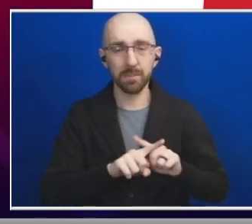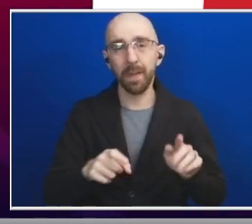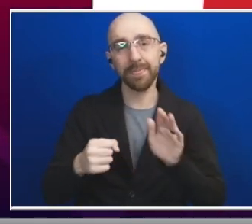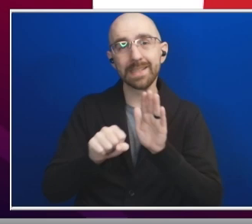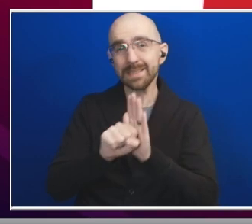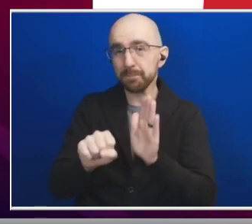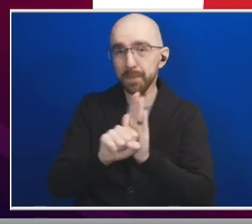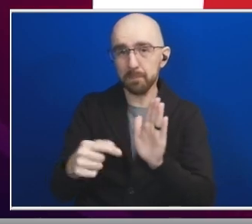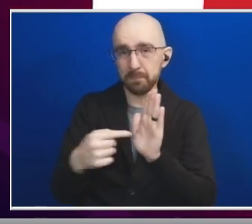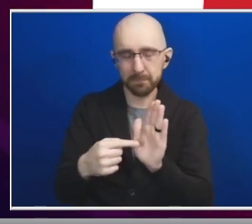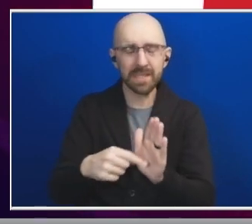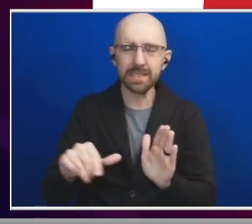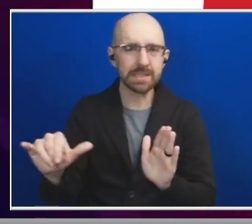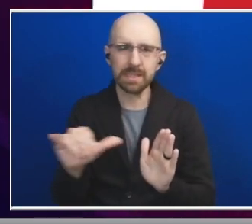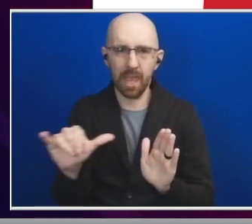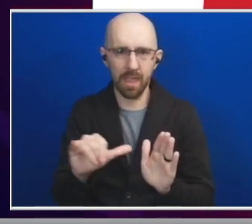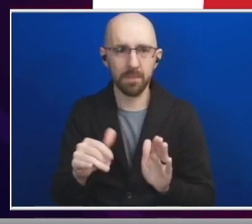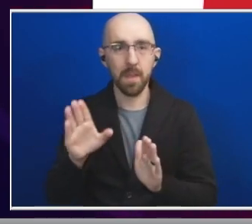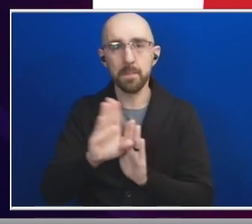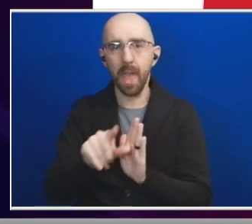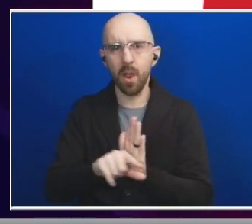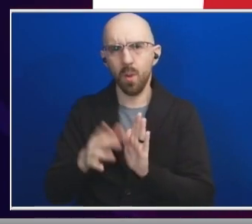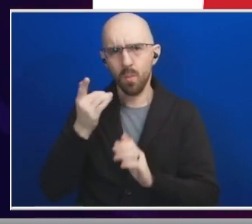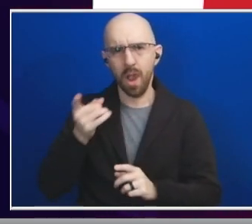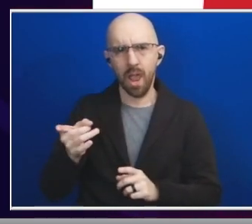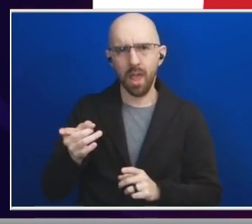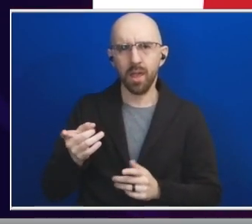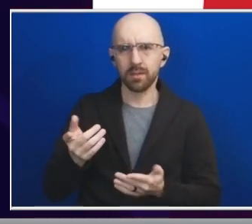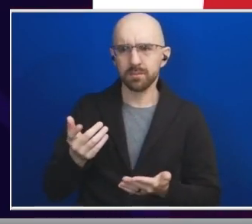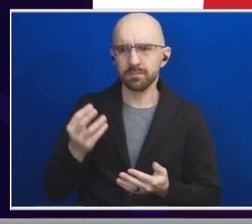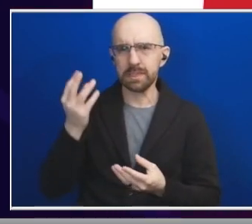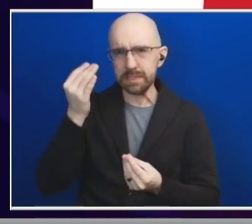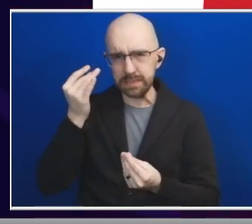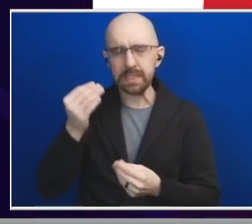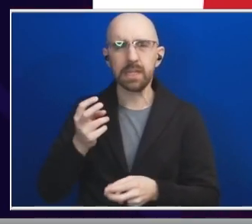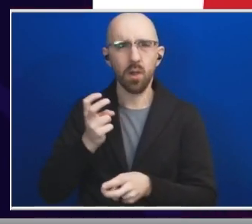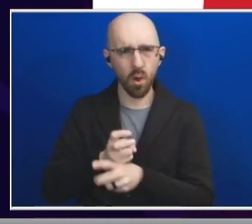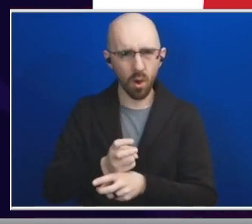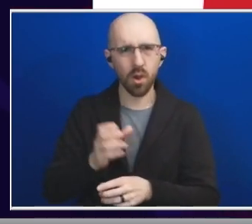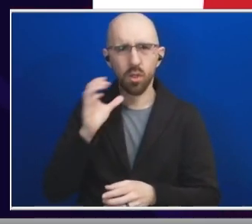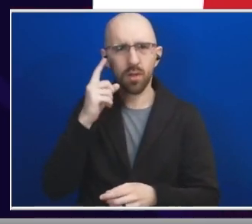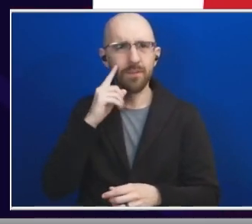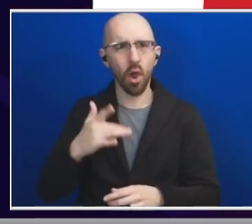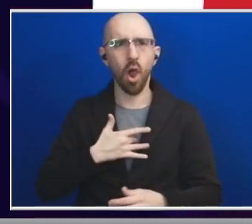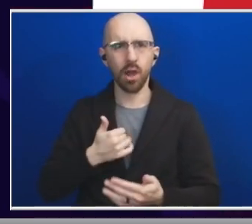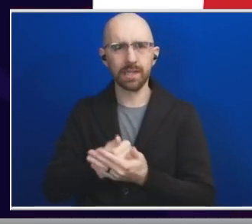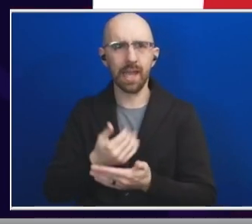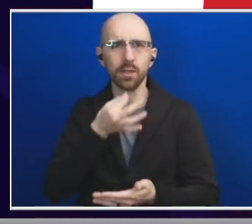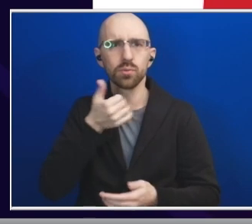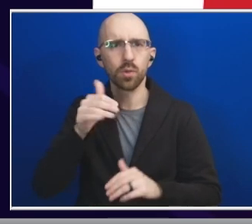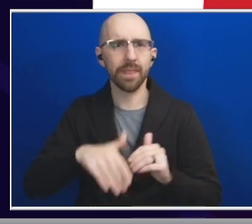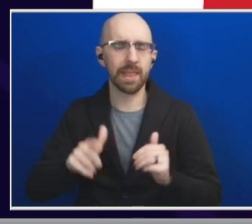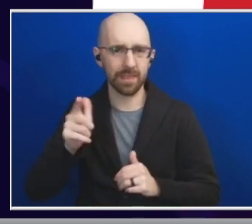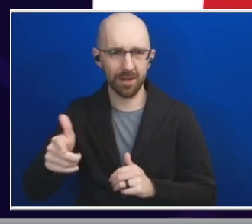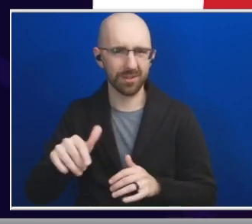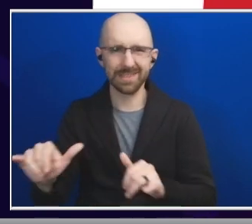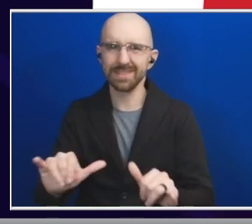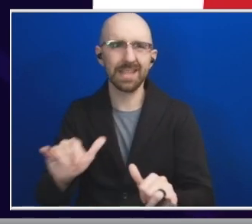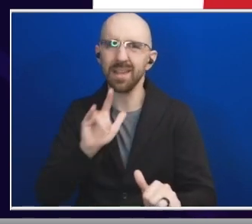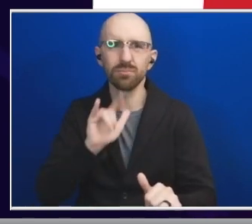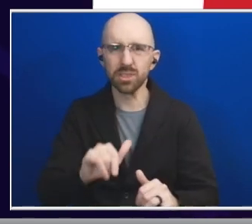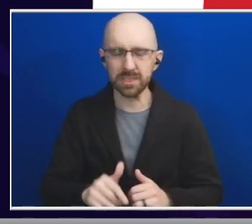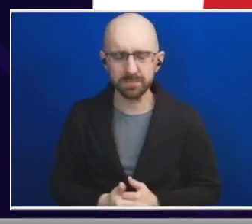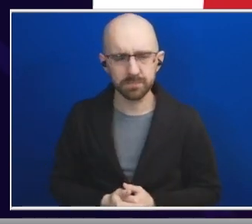background to why that person would be someone to think really hard and to look for a heart attack sooner than later, that's the same. When we talk about things